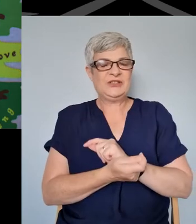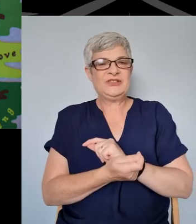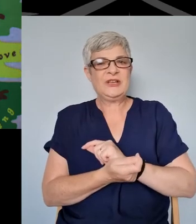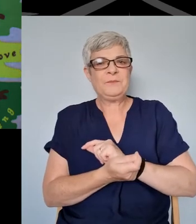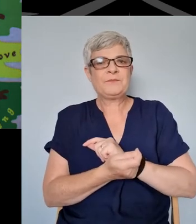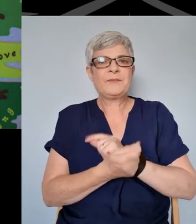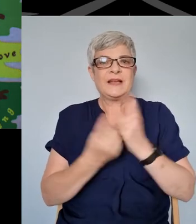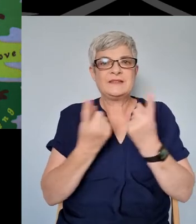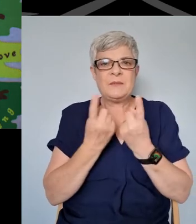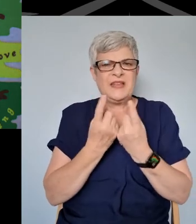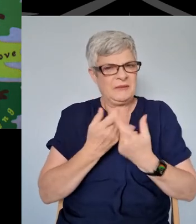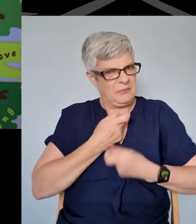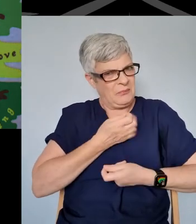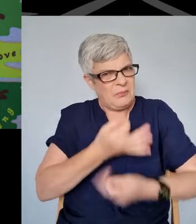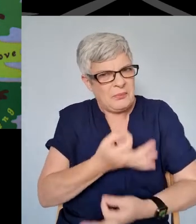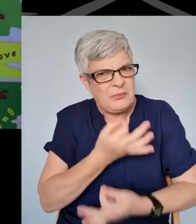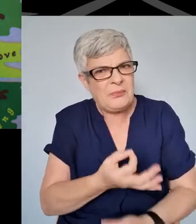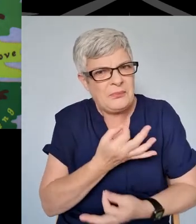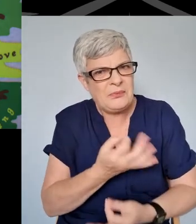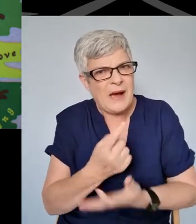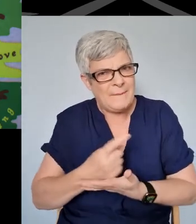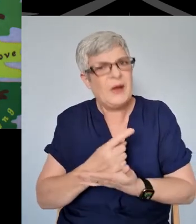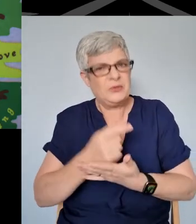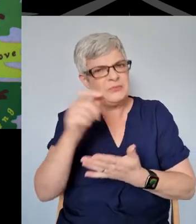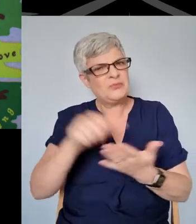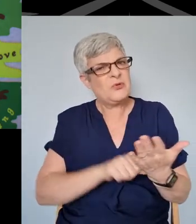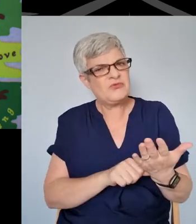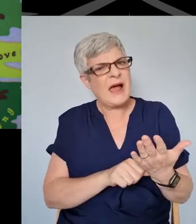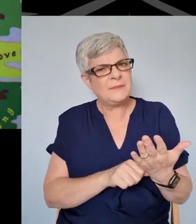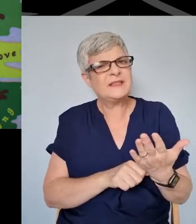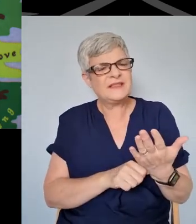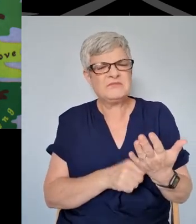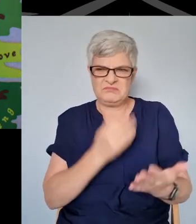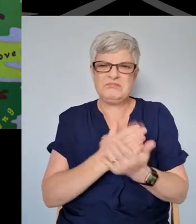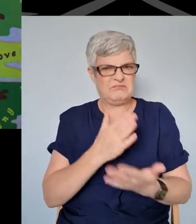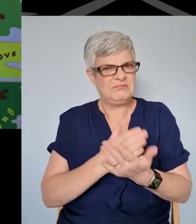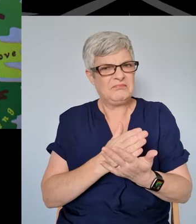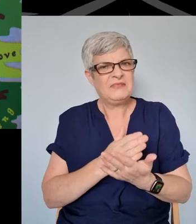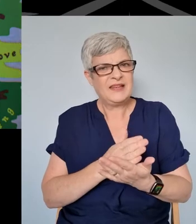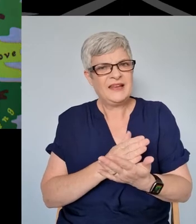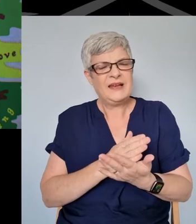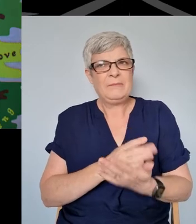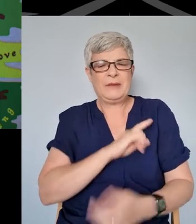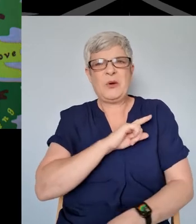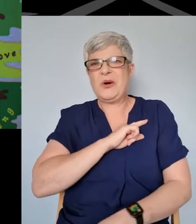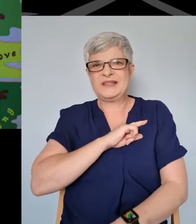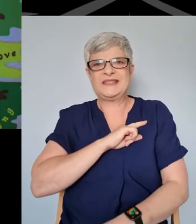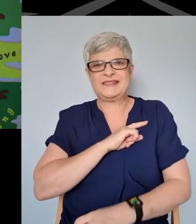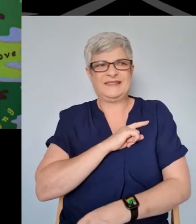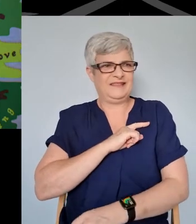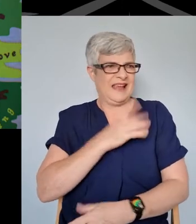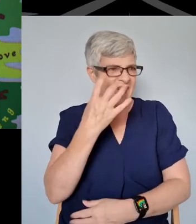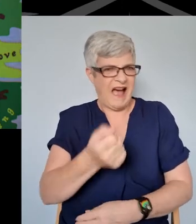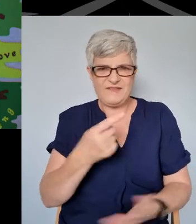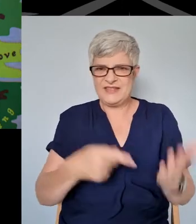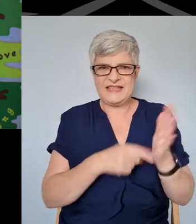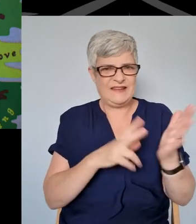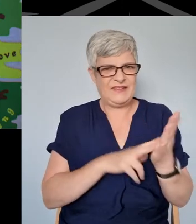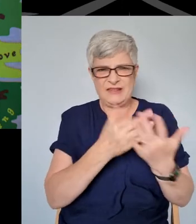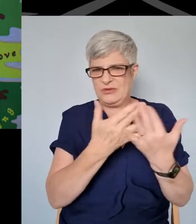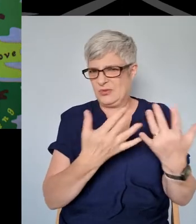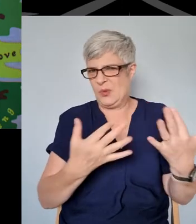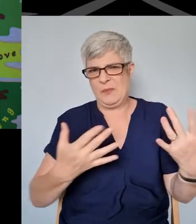There is something fascinating to folk about it. Well, I suppose there must be, or nobody would make and watch all of these TV